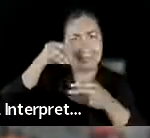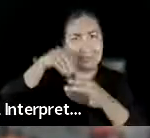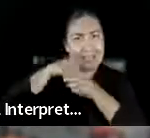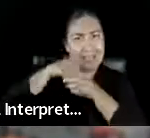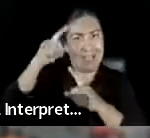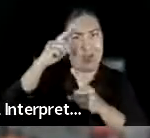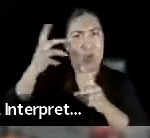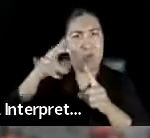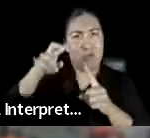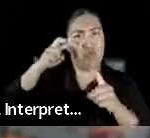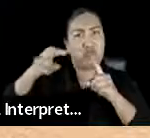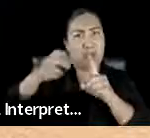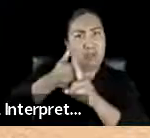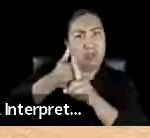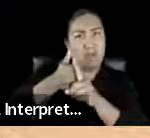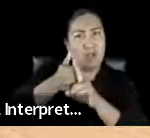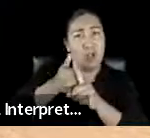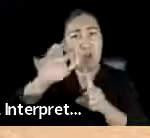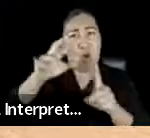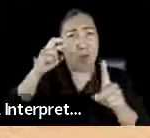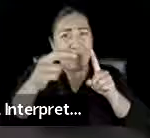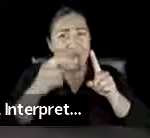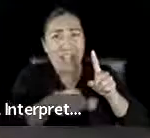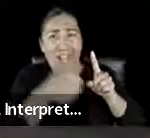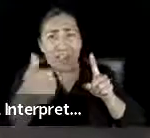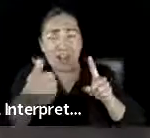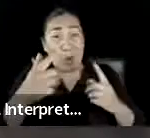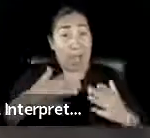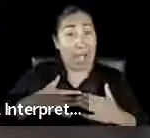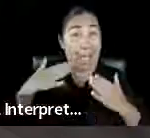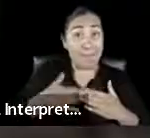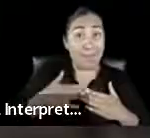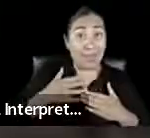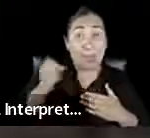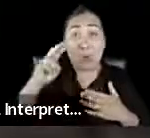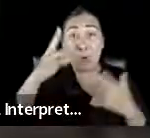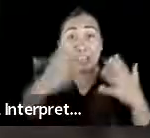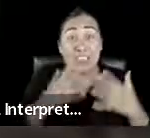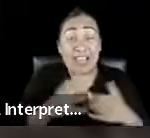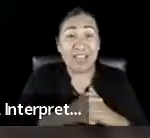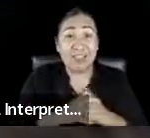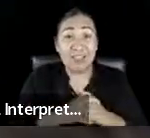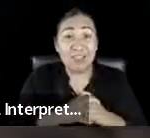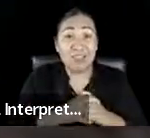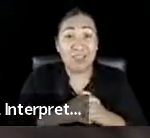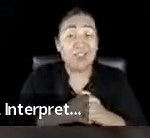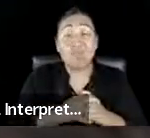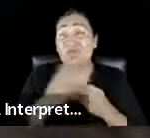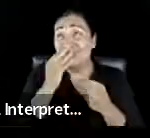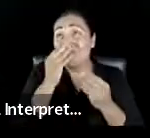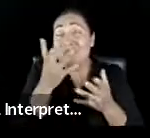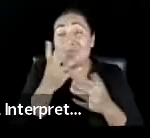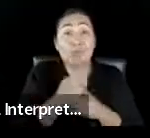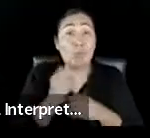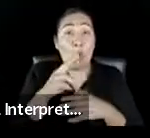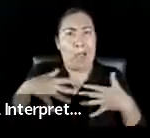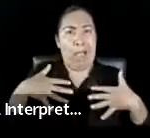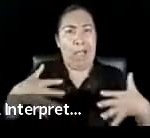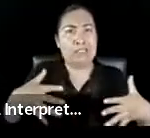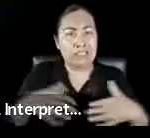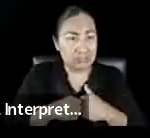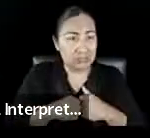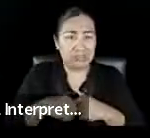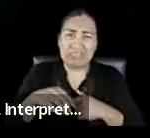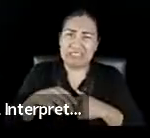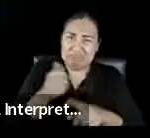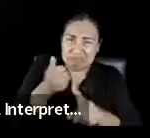It's what you think of others. If you're happy or sad, carefree or anxious. If you're